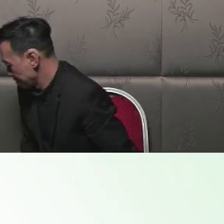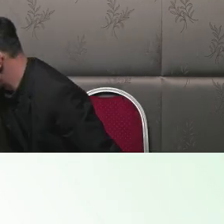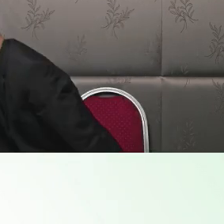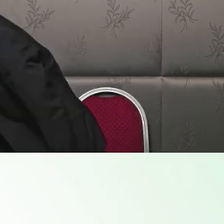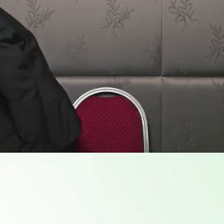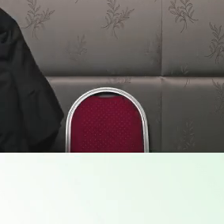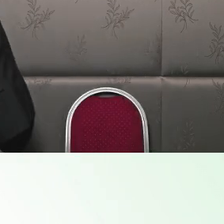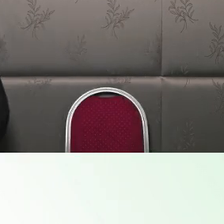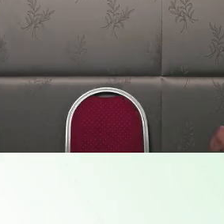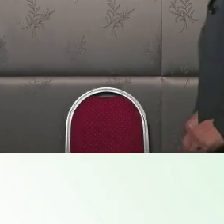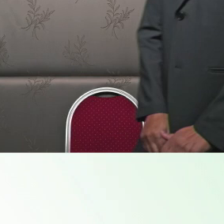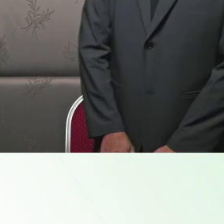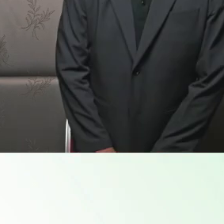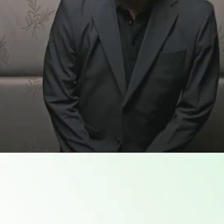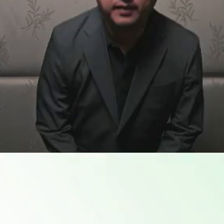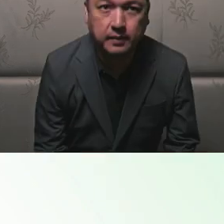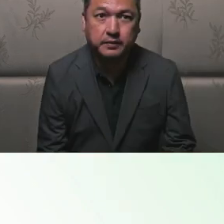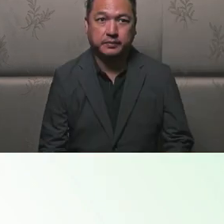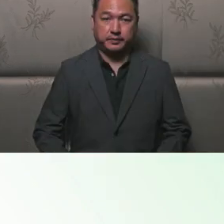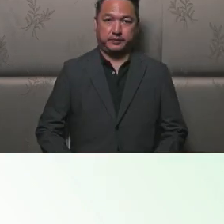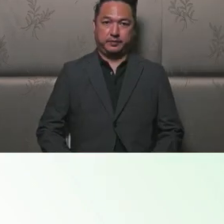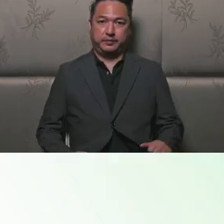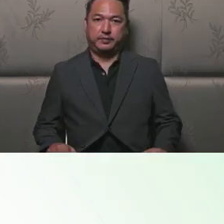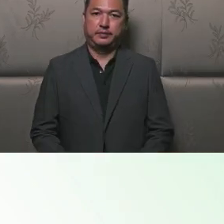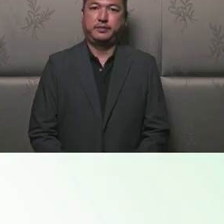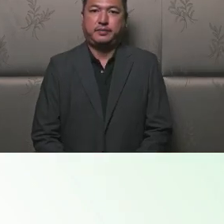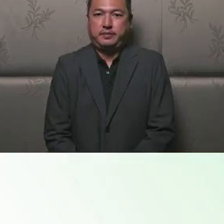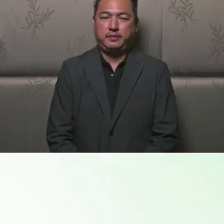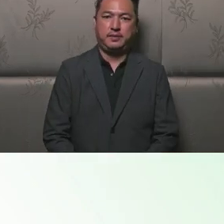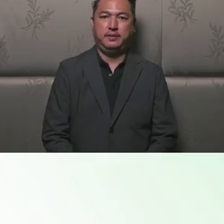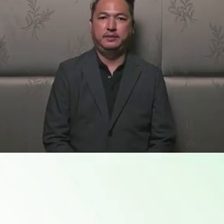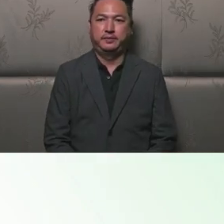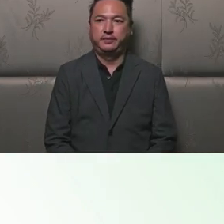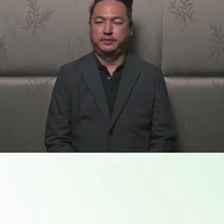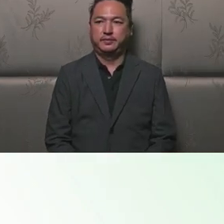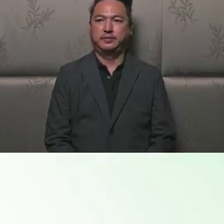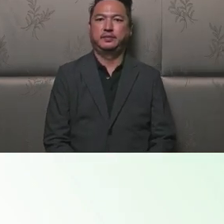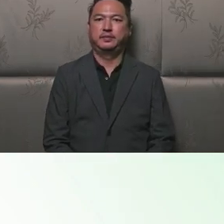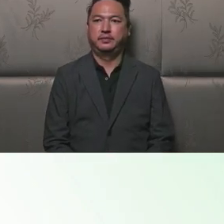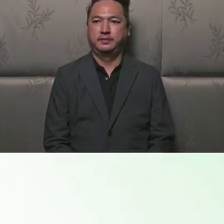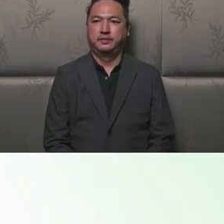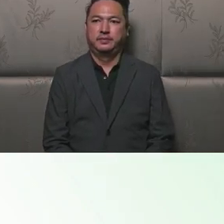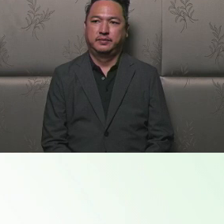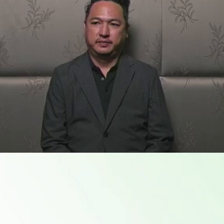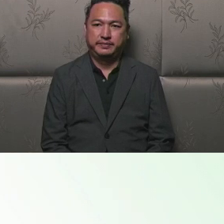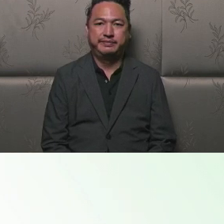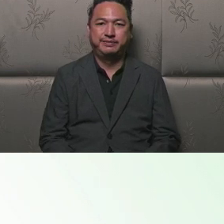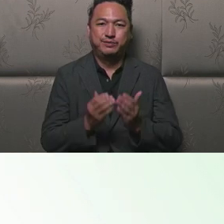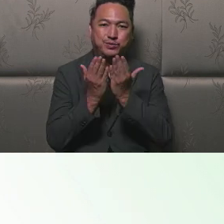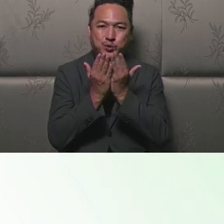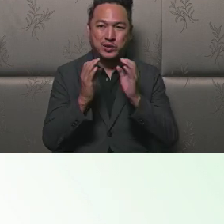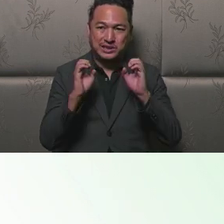their prior knowledge. What activities or tasks are effective for my profiled learners?